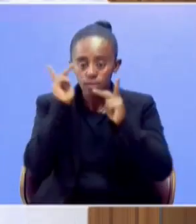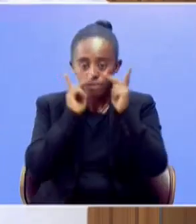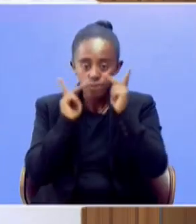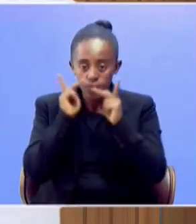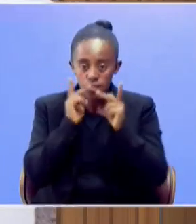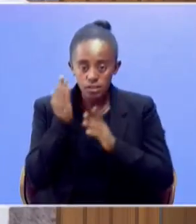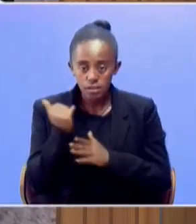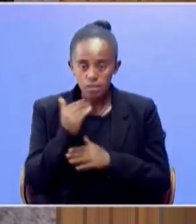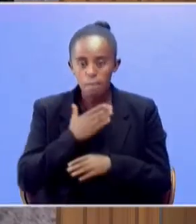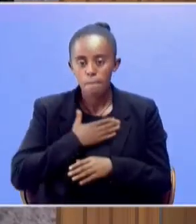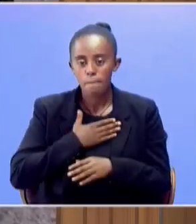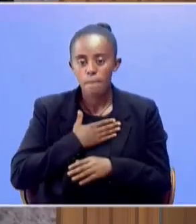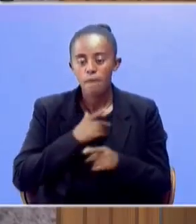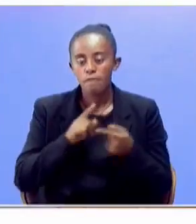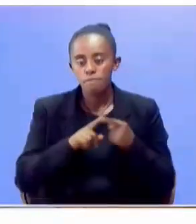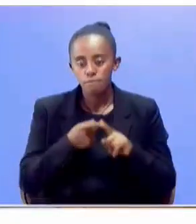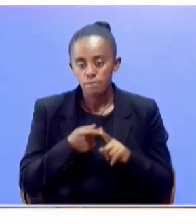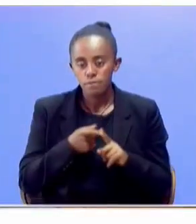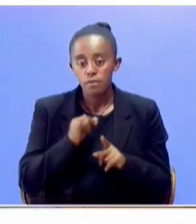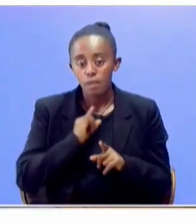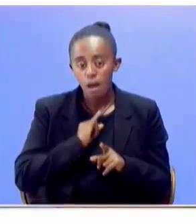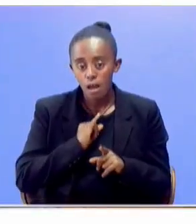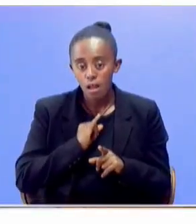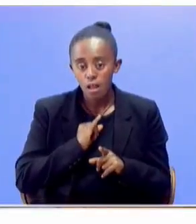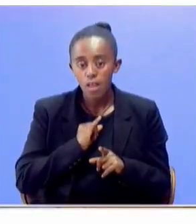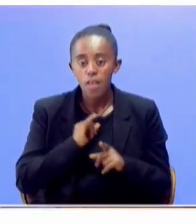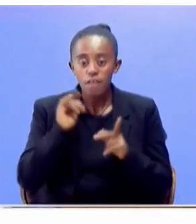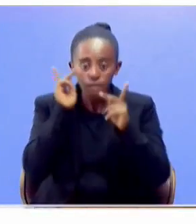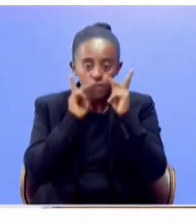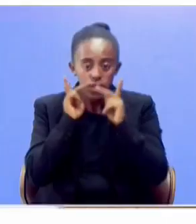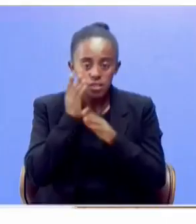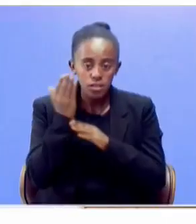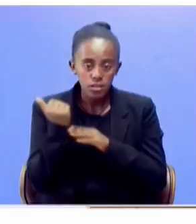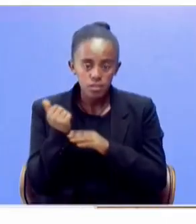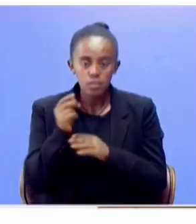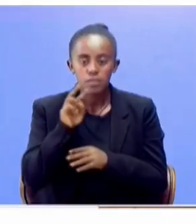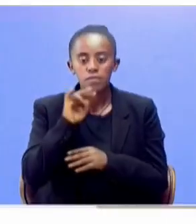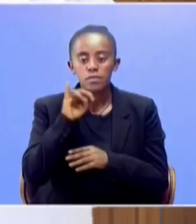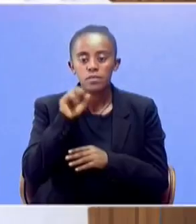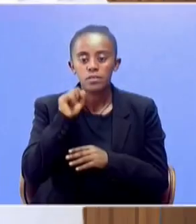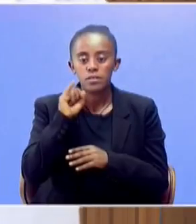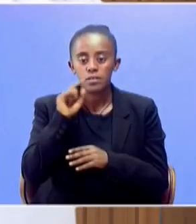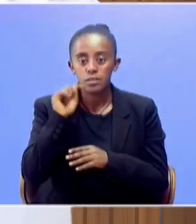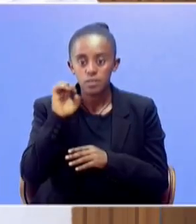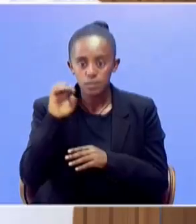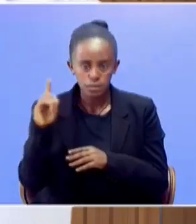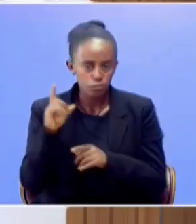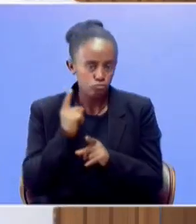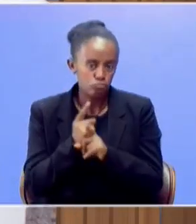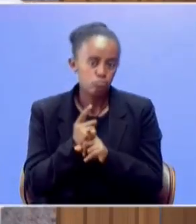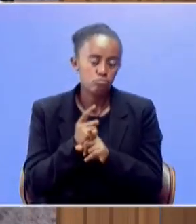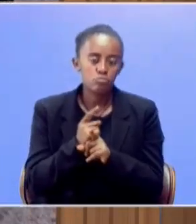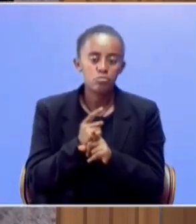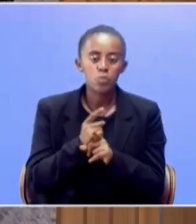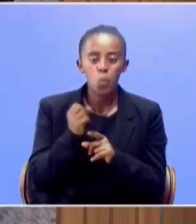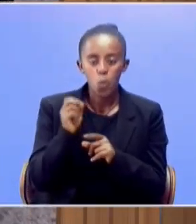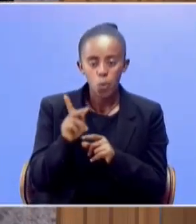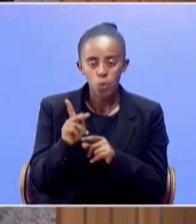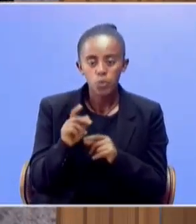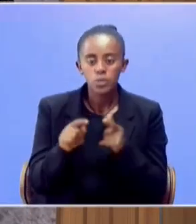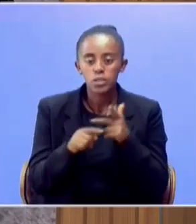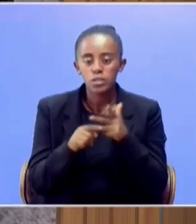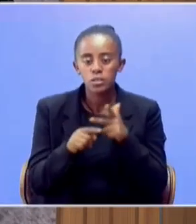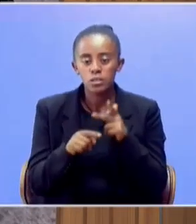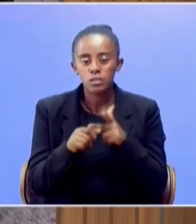my friend. I what? I visited my friend. Correct. Okay, the third